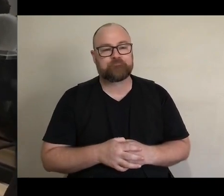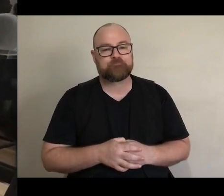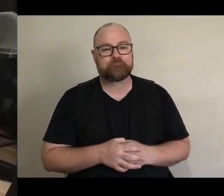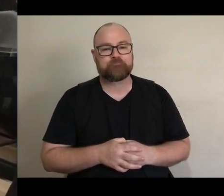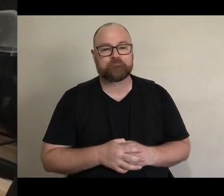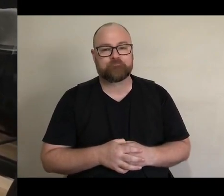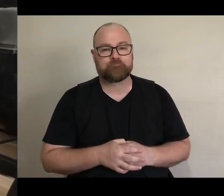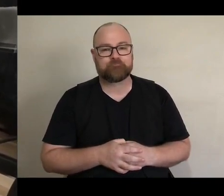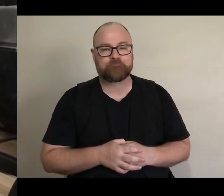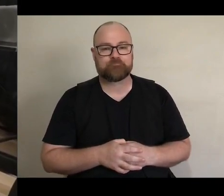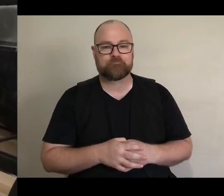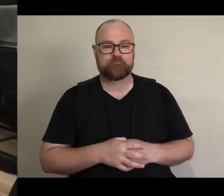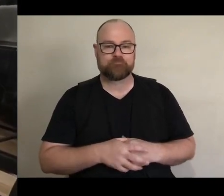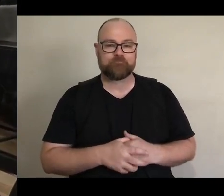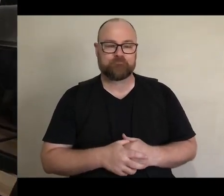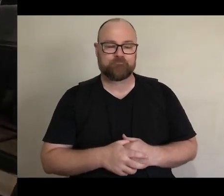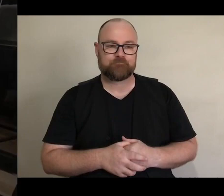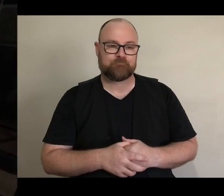Thank you.